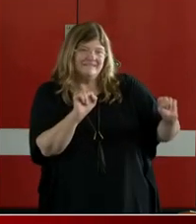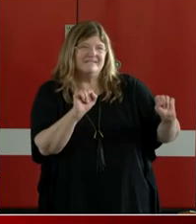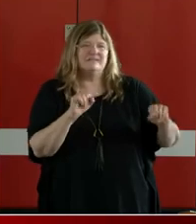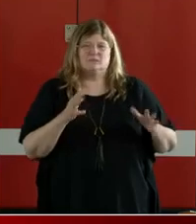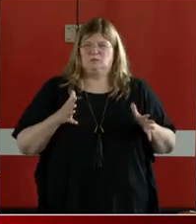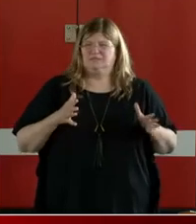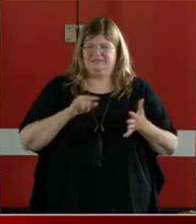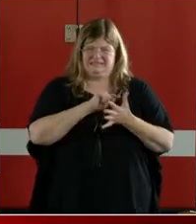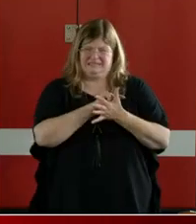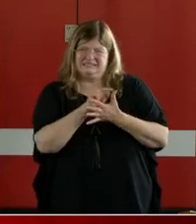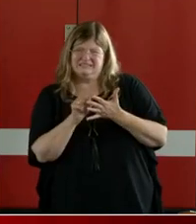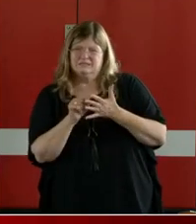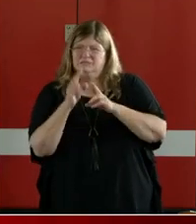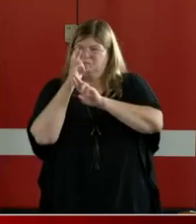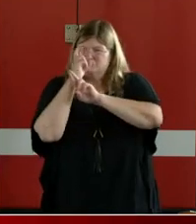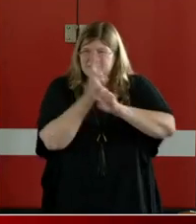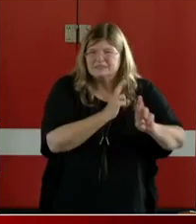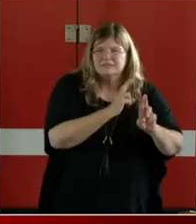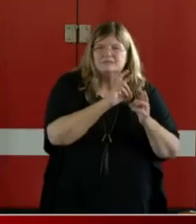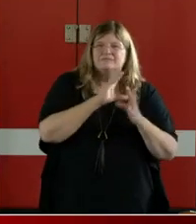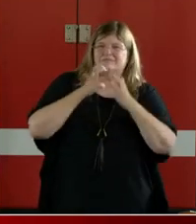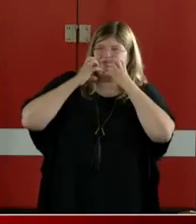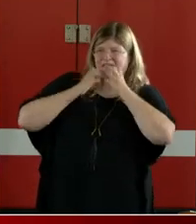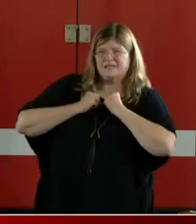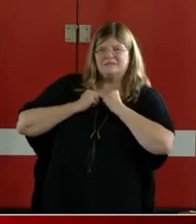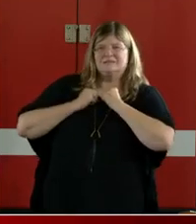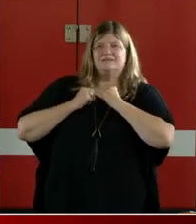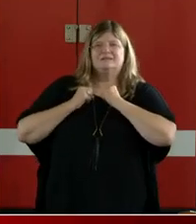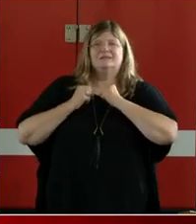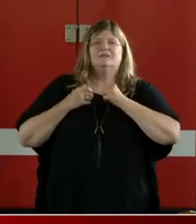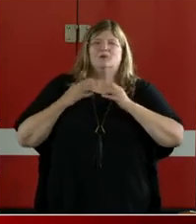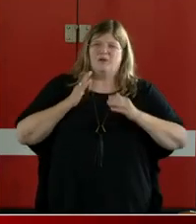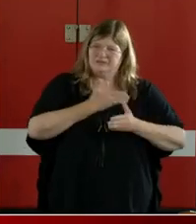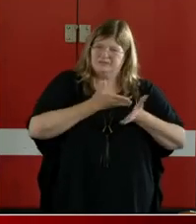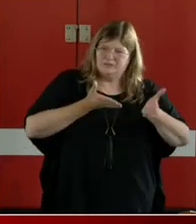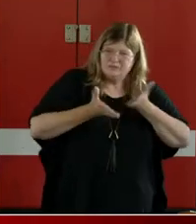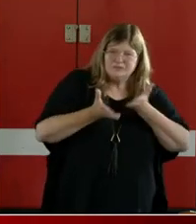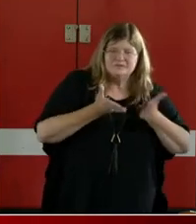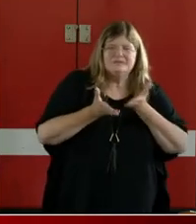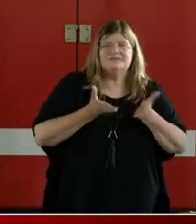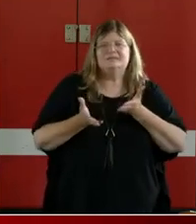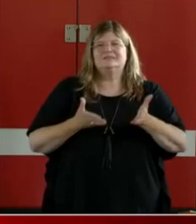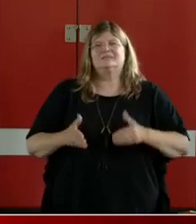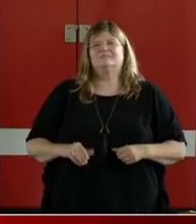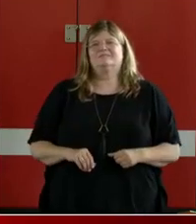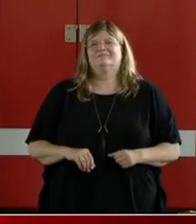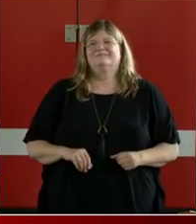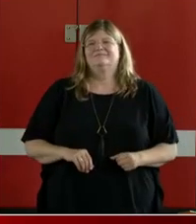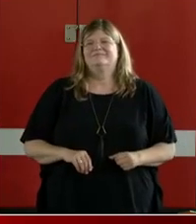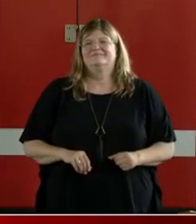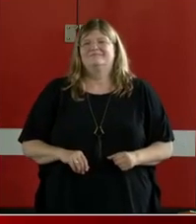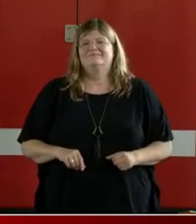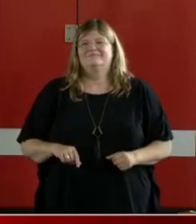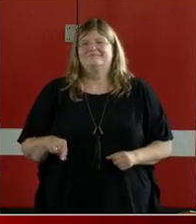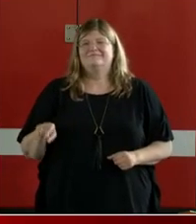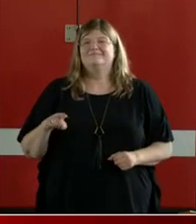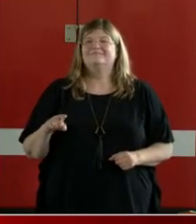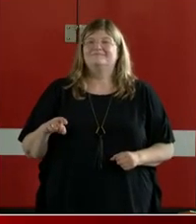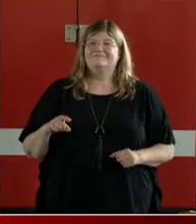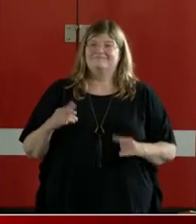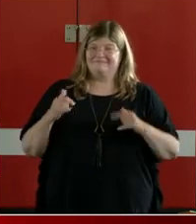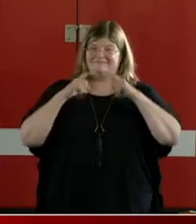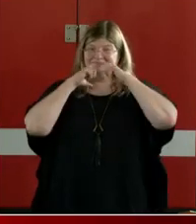integrity, compassion, and service. And Doug is telling me I need to take my mask off for the end of the